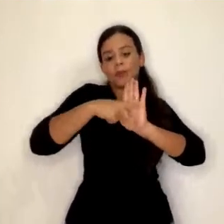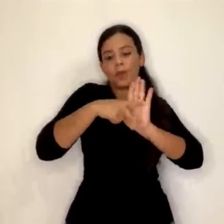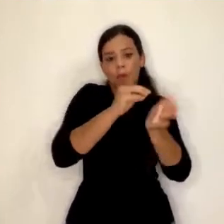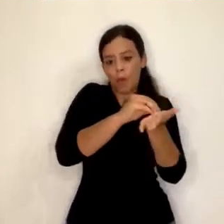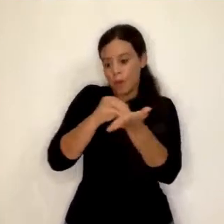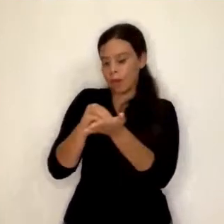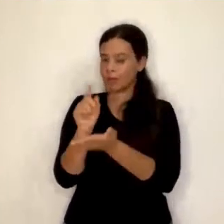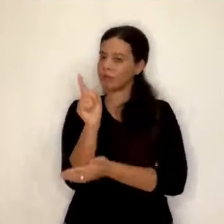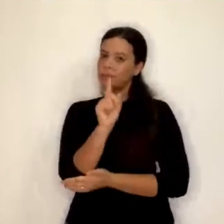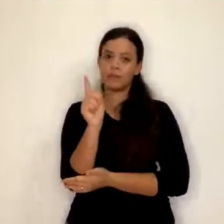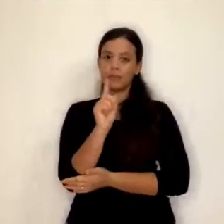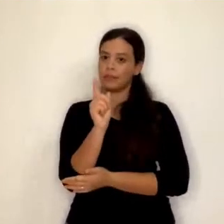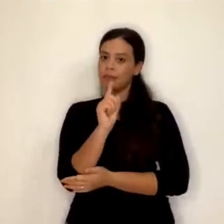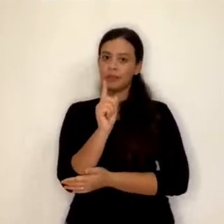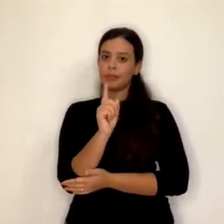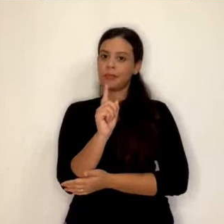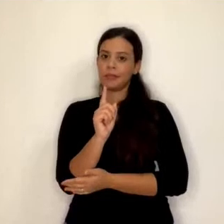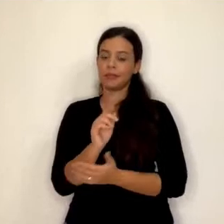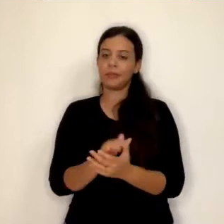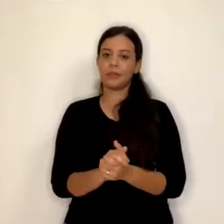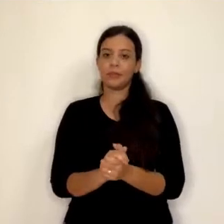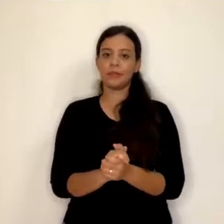were enough projects,